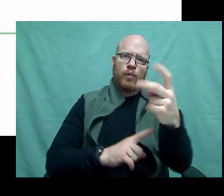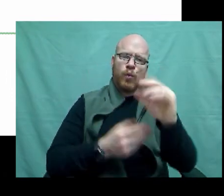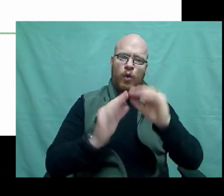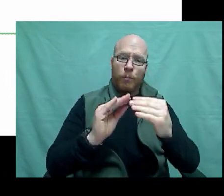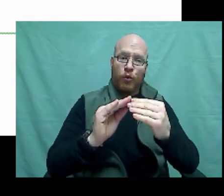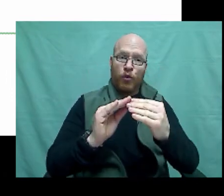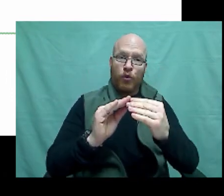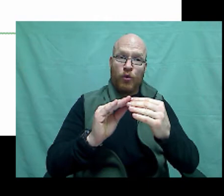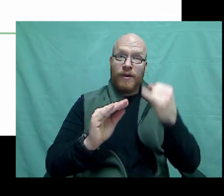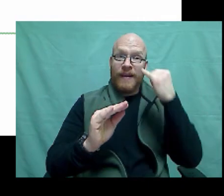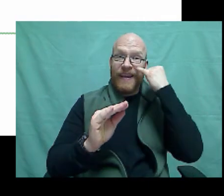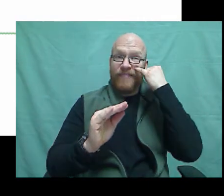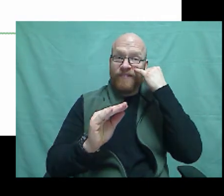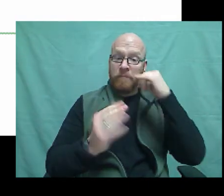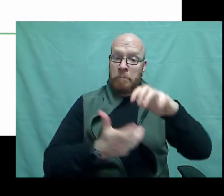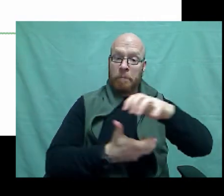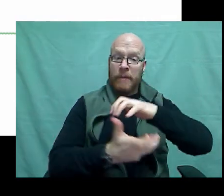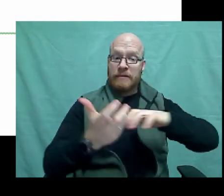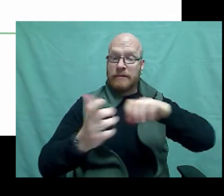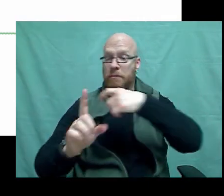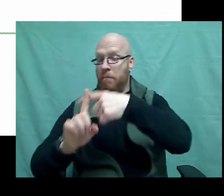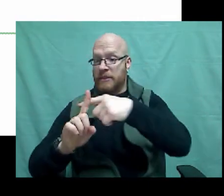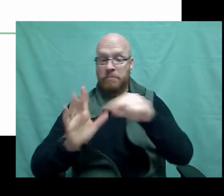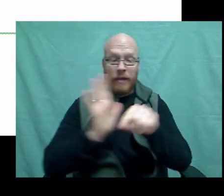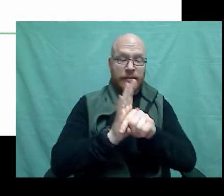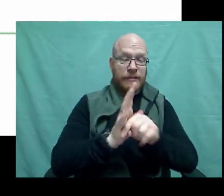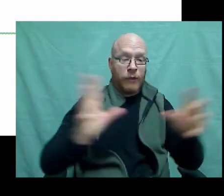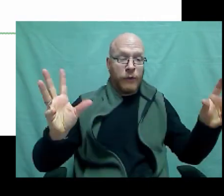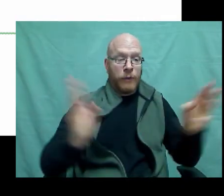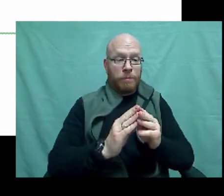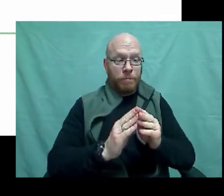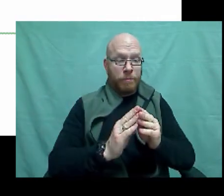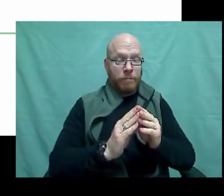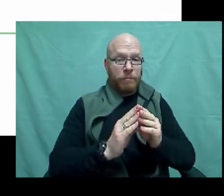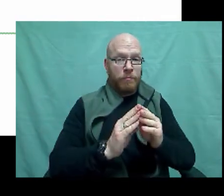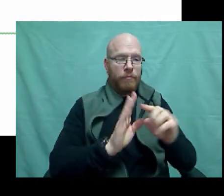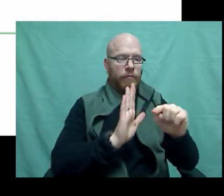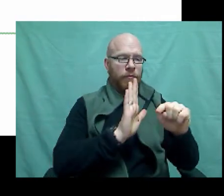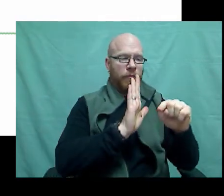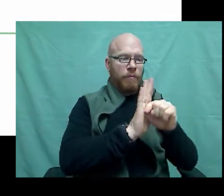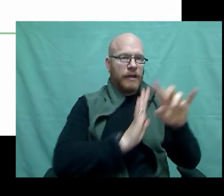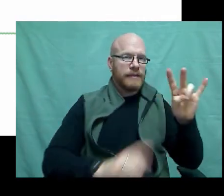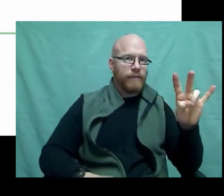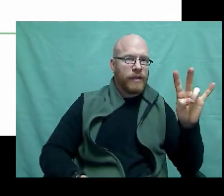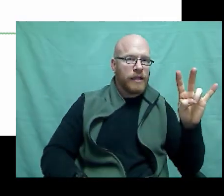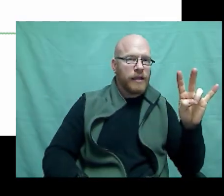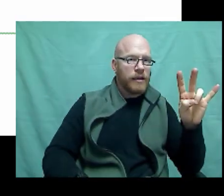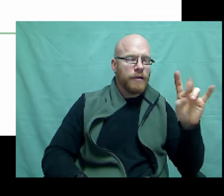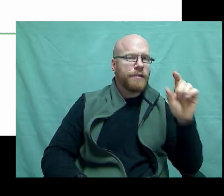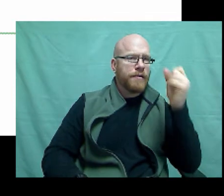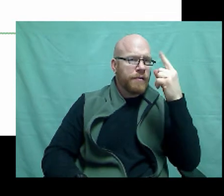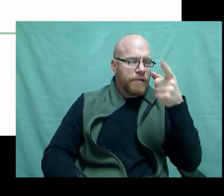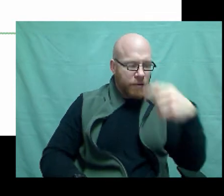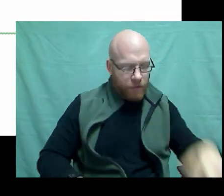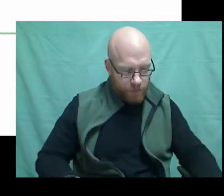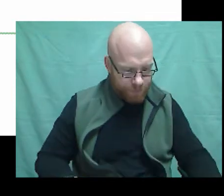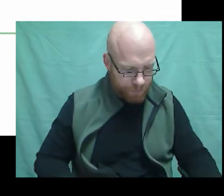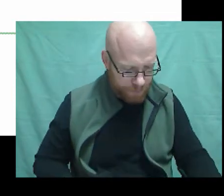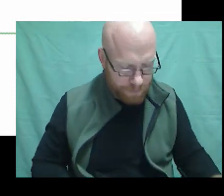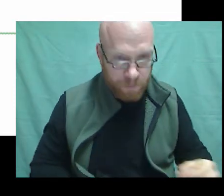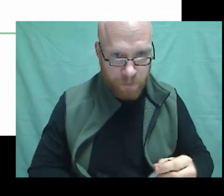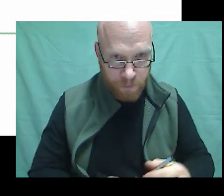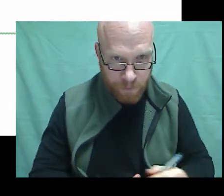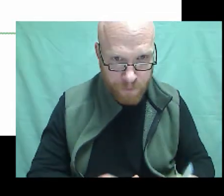7 means that we have mixed positive negative. They need to add together to be negative